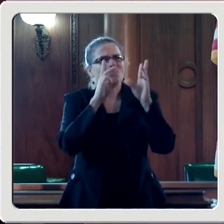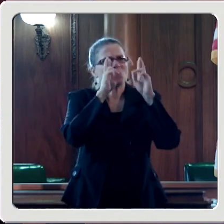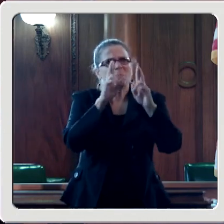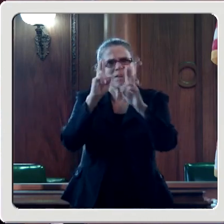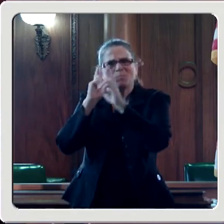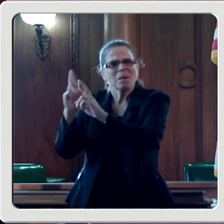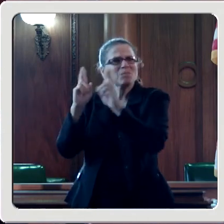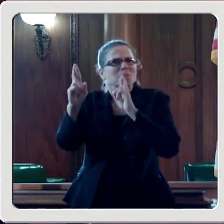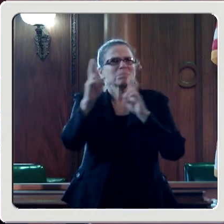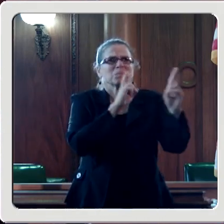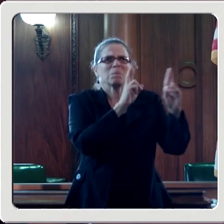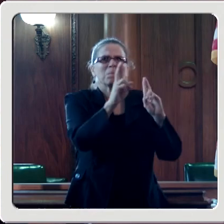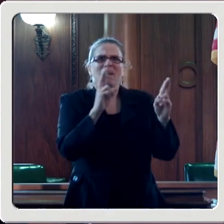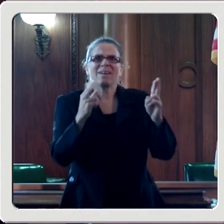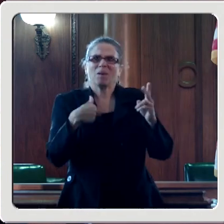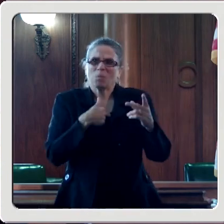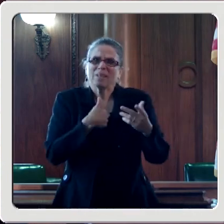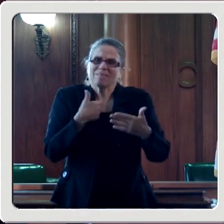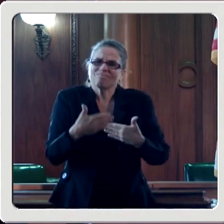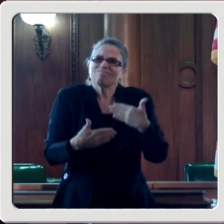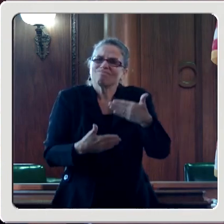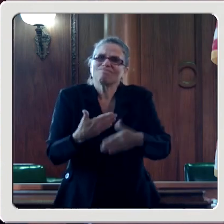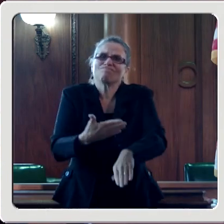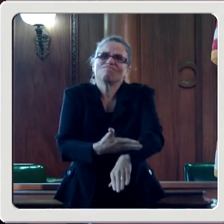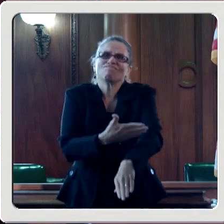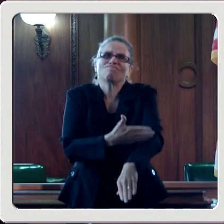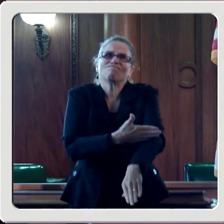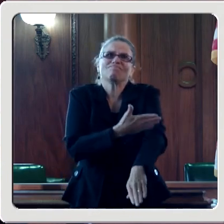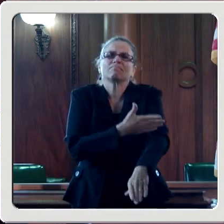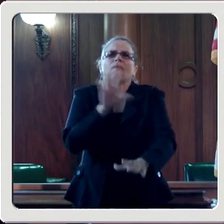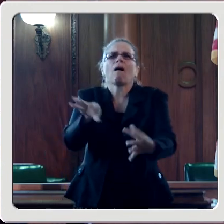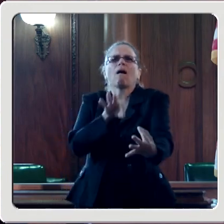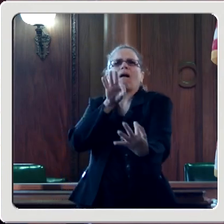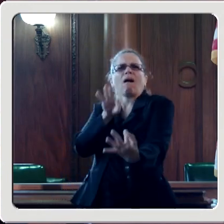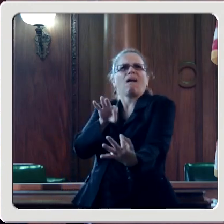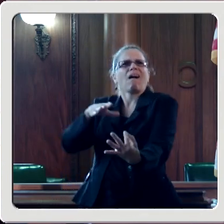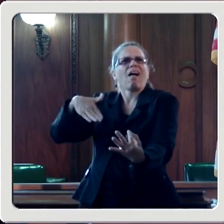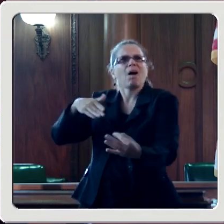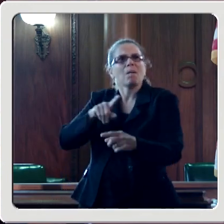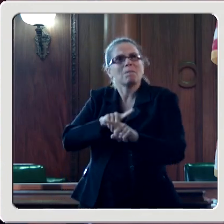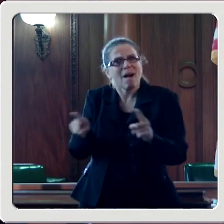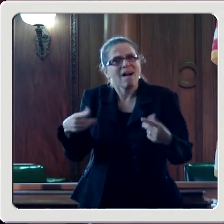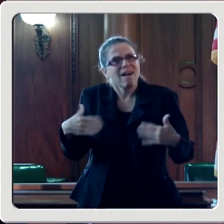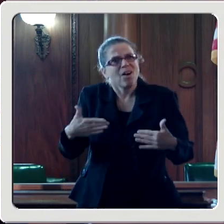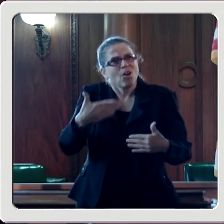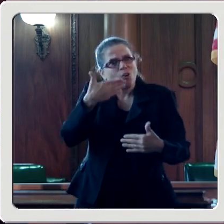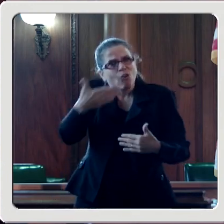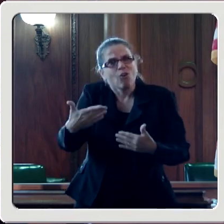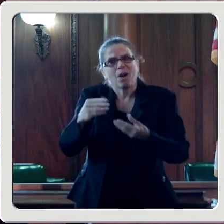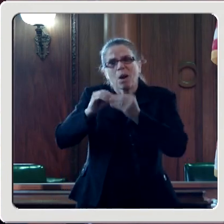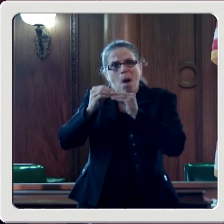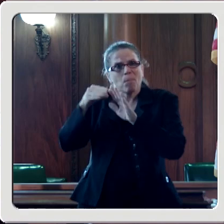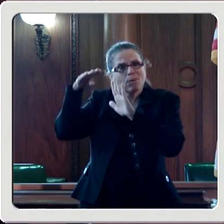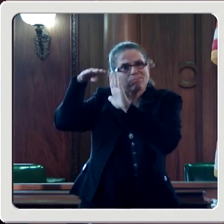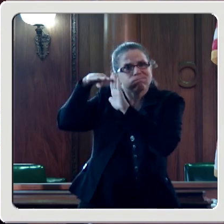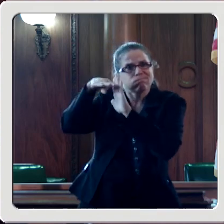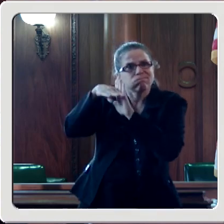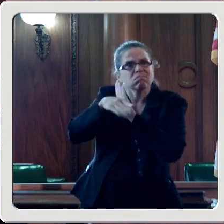making headway. I'm not saying we're perfect, but we're making headway. And to have this